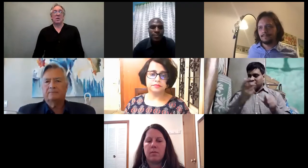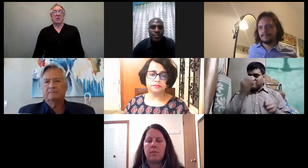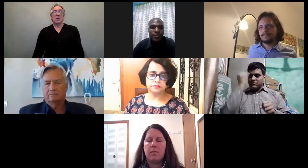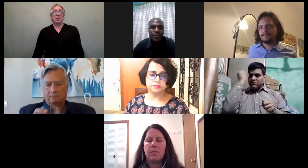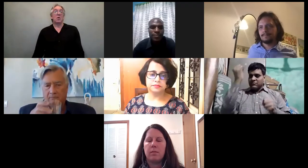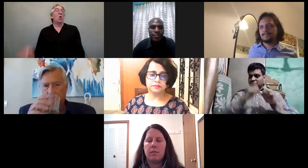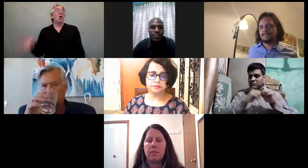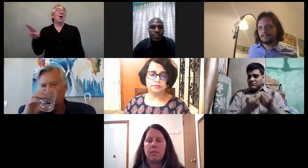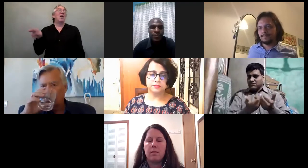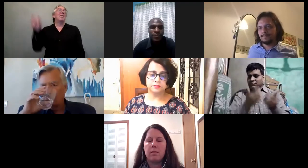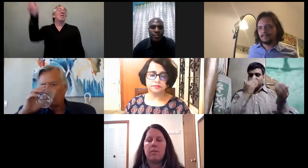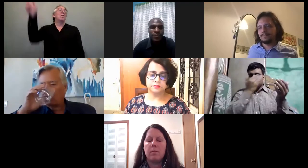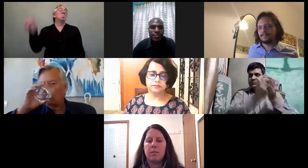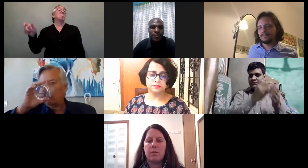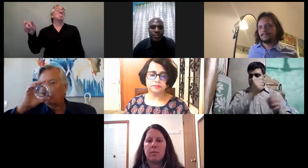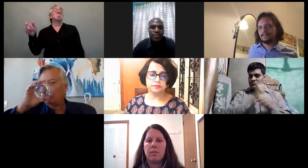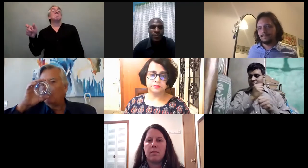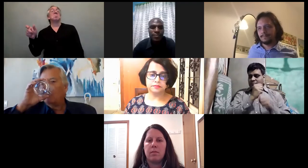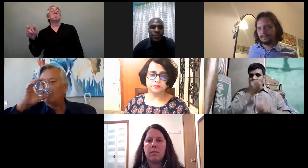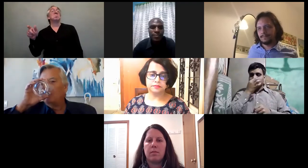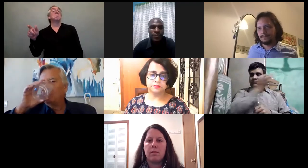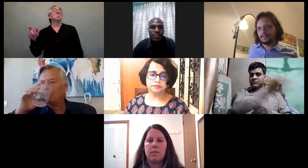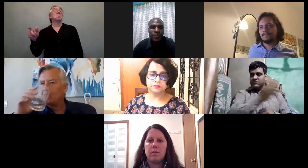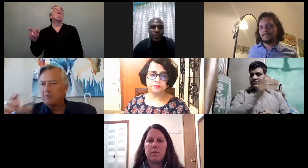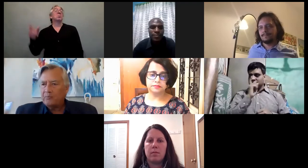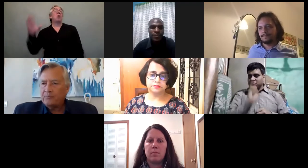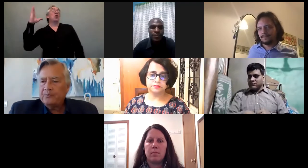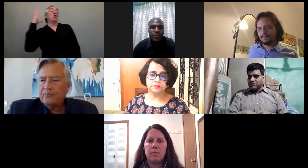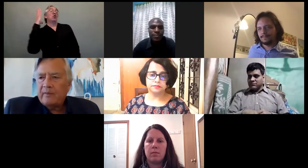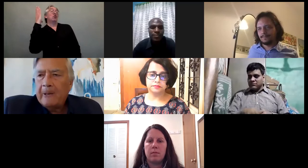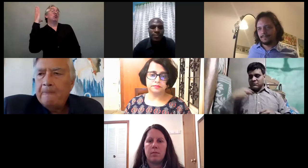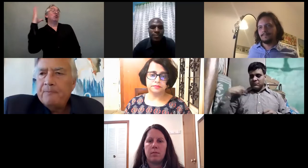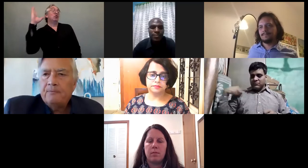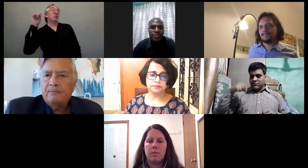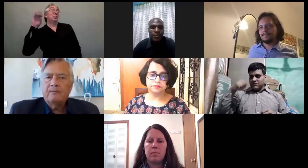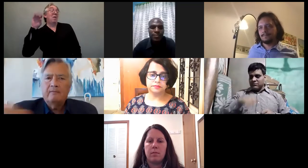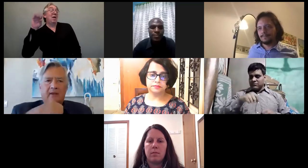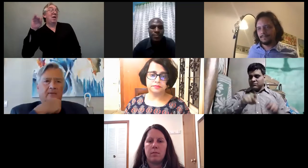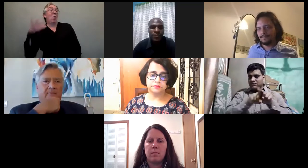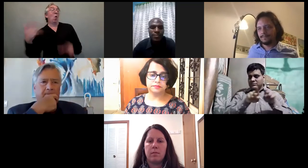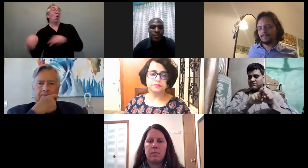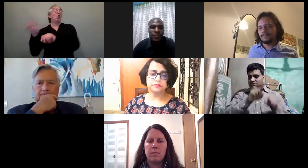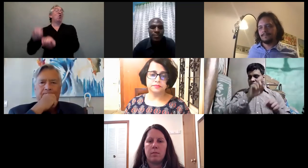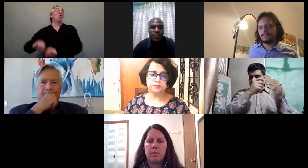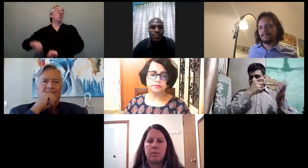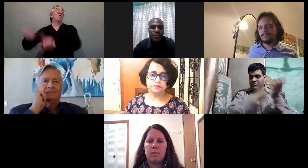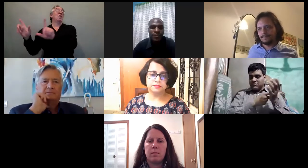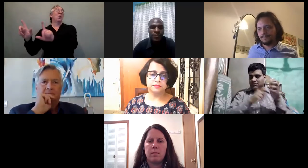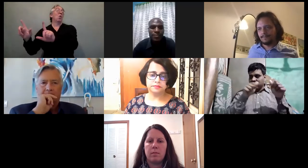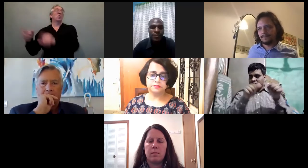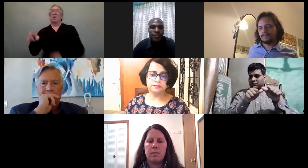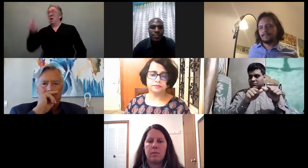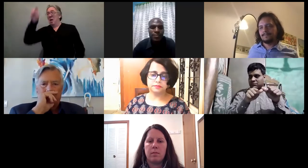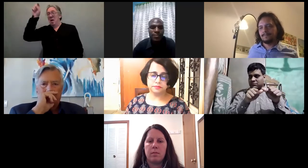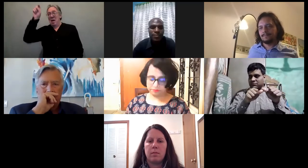video messages, so these should be able to be read through the braille devices. So these kind